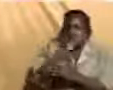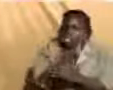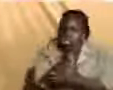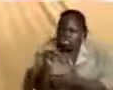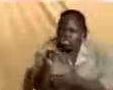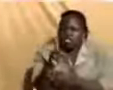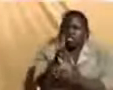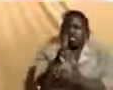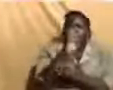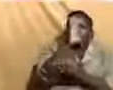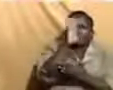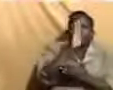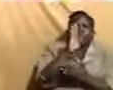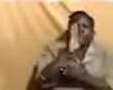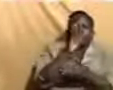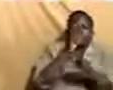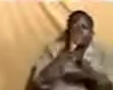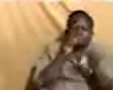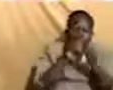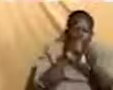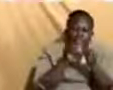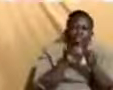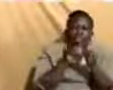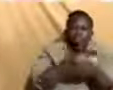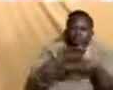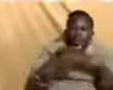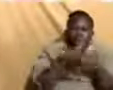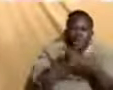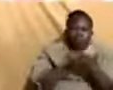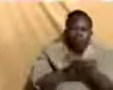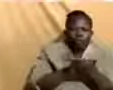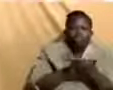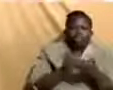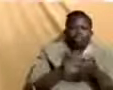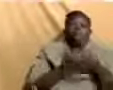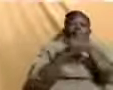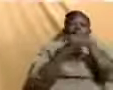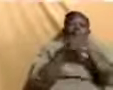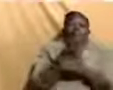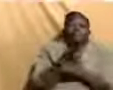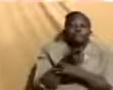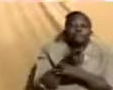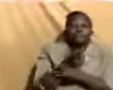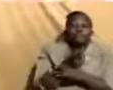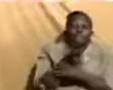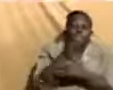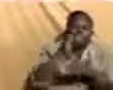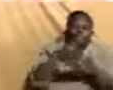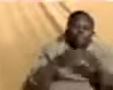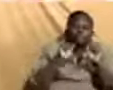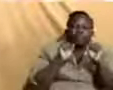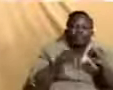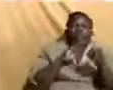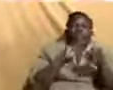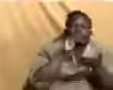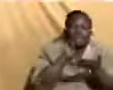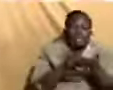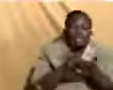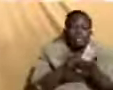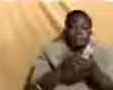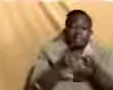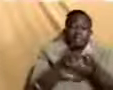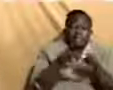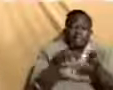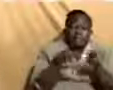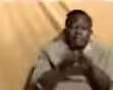particular bill meeting the threshold of at least 1 million registered voters supporting it. That is what they should have mentioned. And if